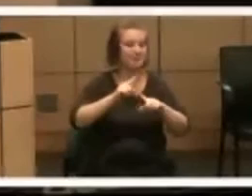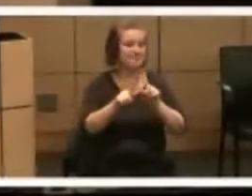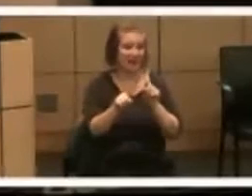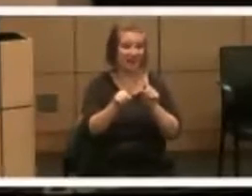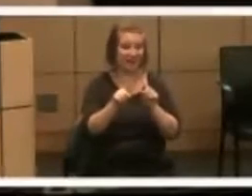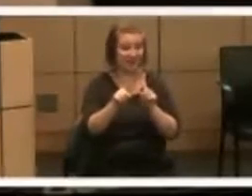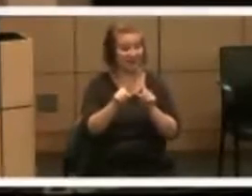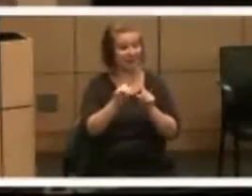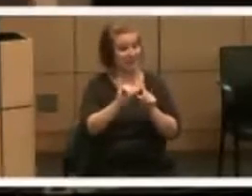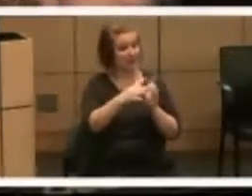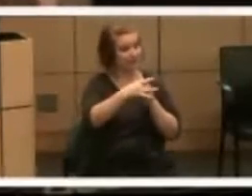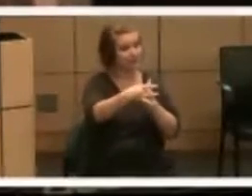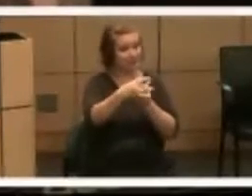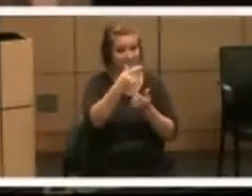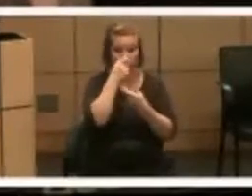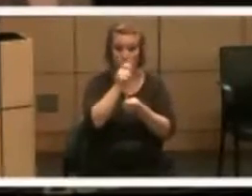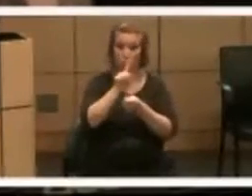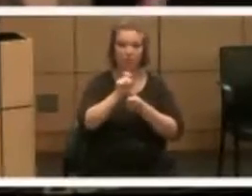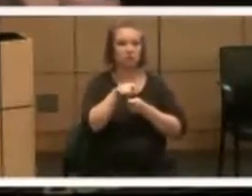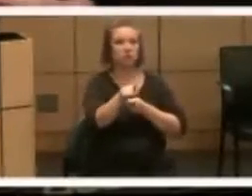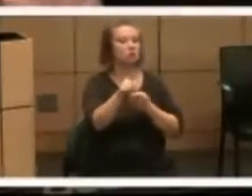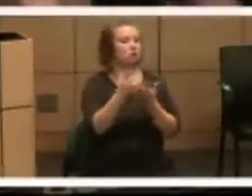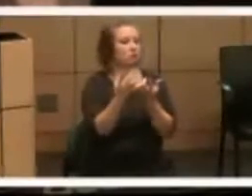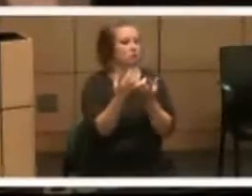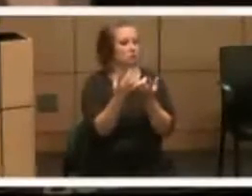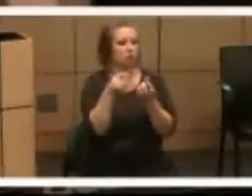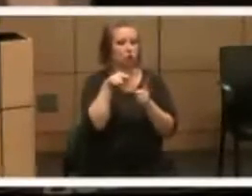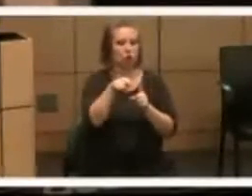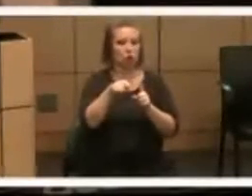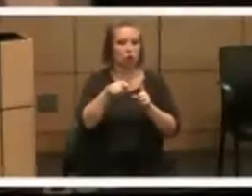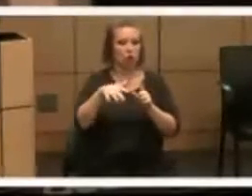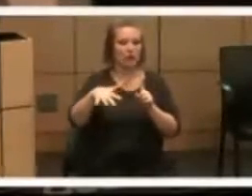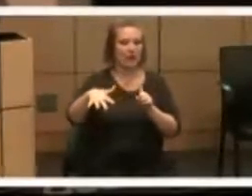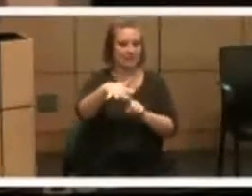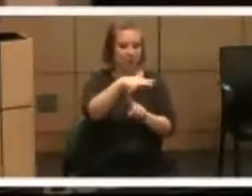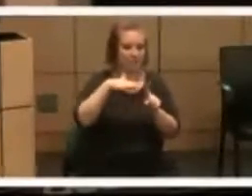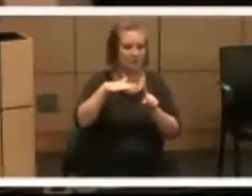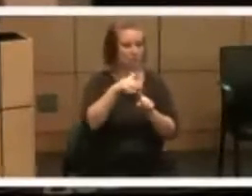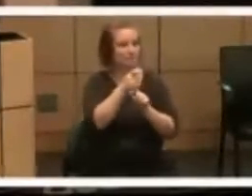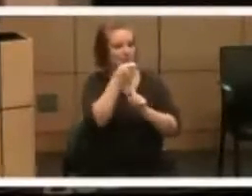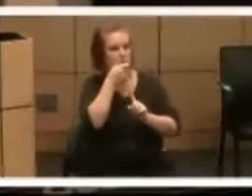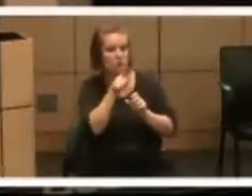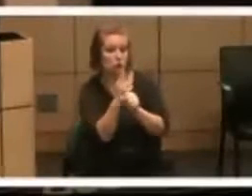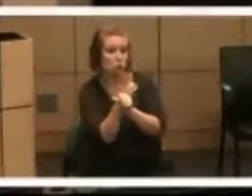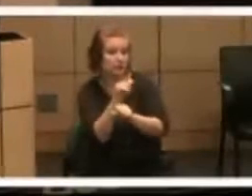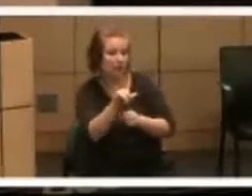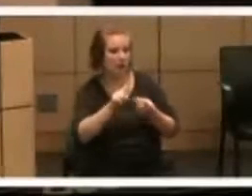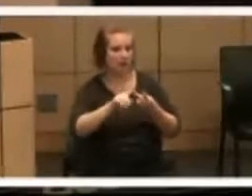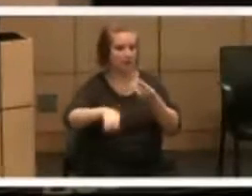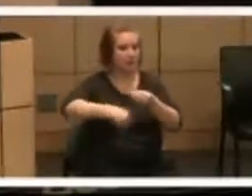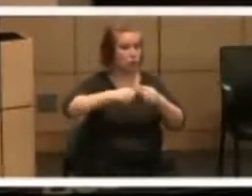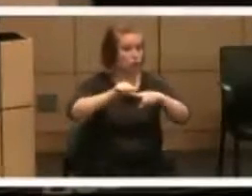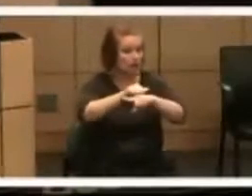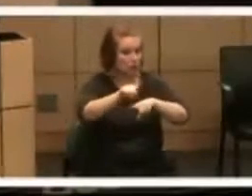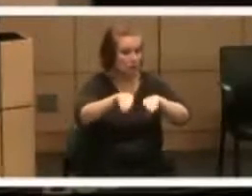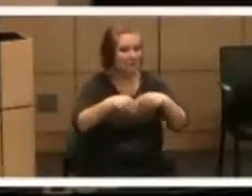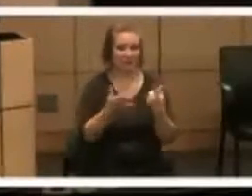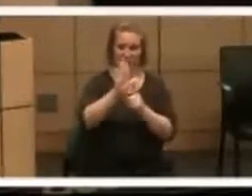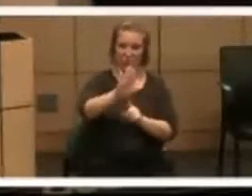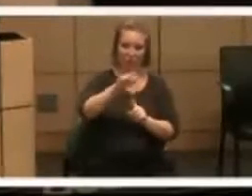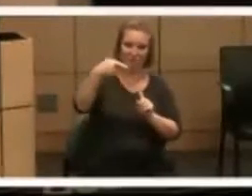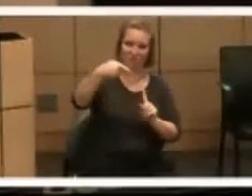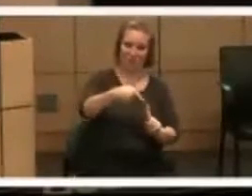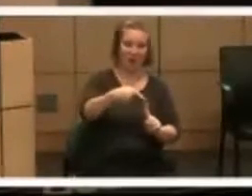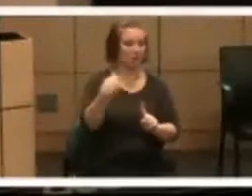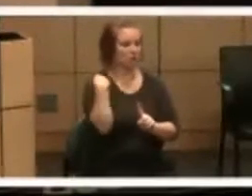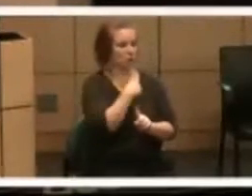though, about do you turn on the environmental microphone or not? Do you provide extra training? So I think the idea you're getting at is, do you need to